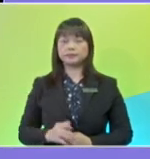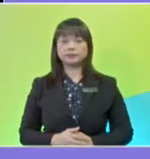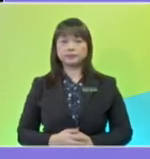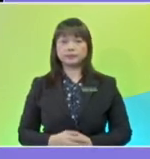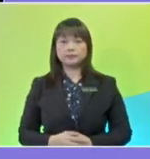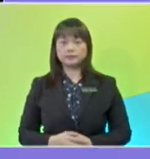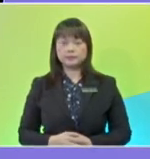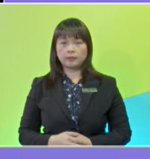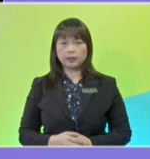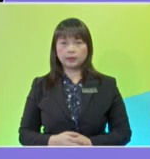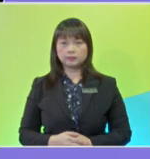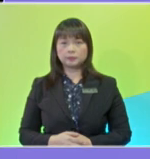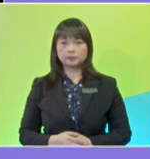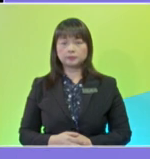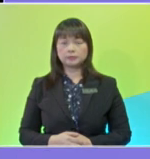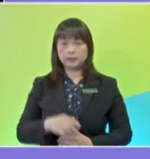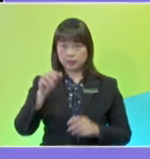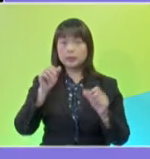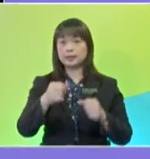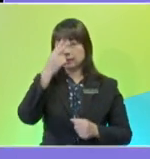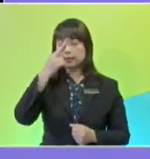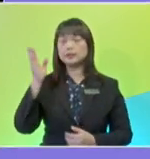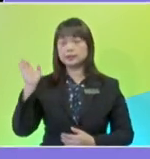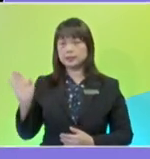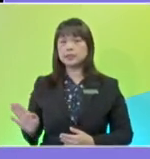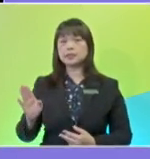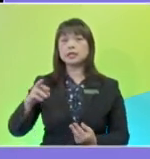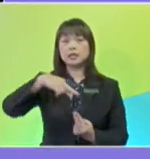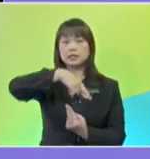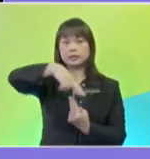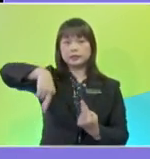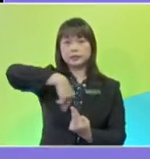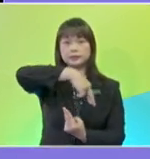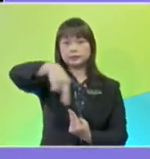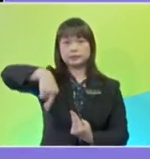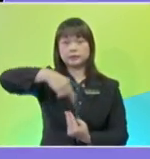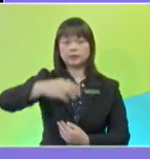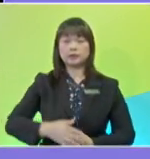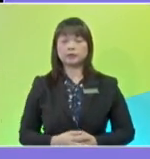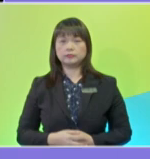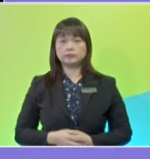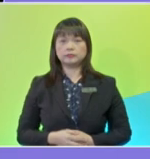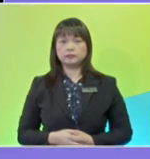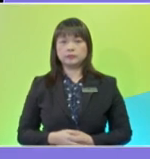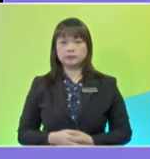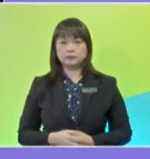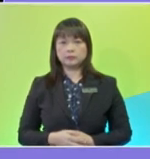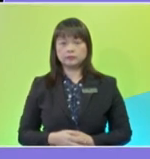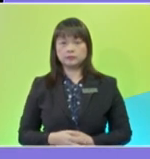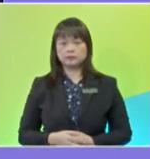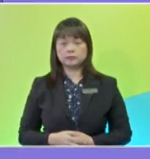mm-hmm. This is a revolution. Okay. Okay, and then the next slide would be about rotating and